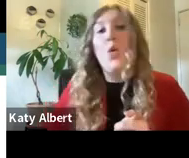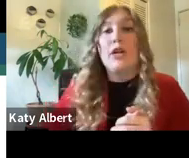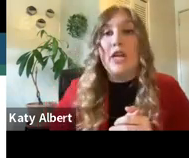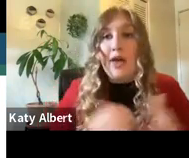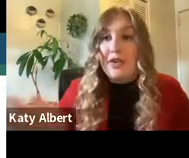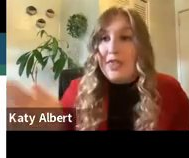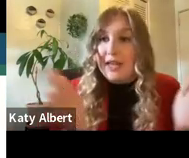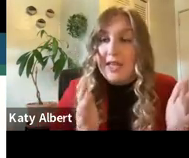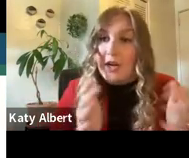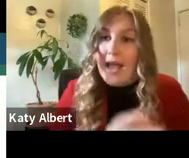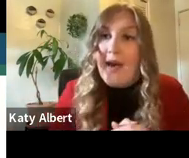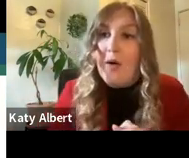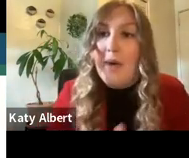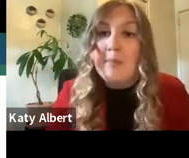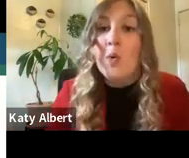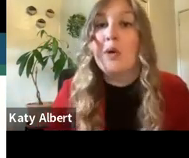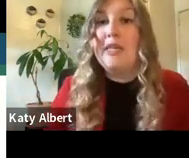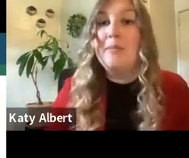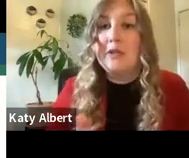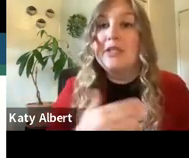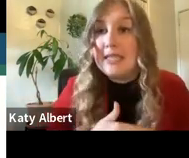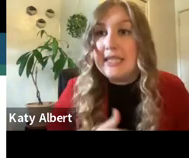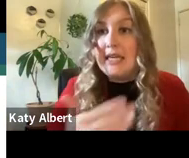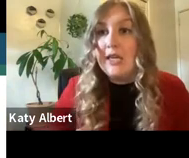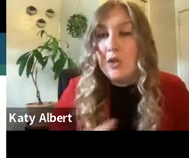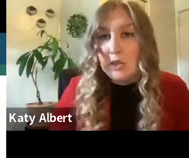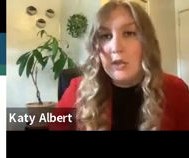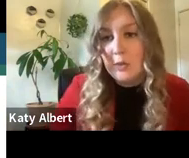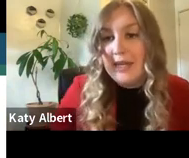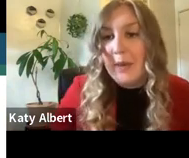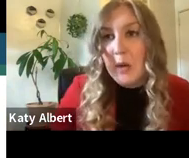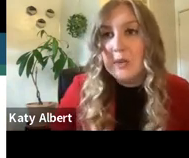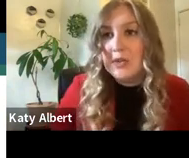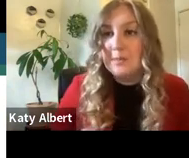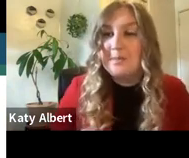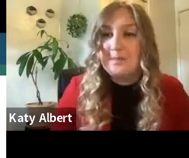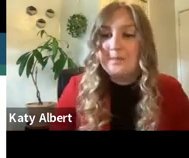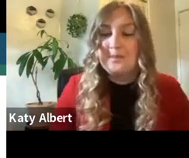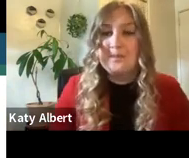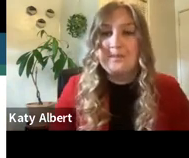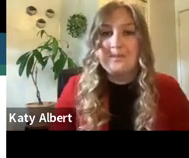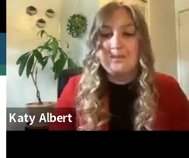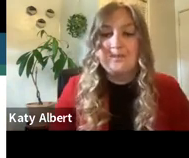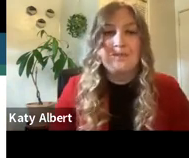hashtags or other things that are going to help more people see your social media post.